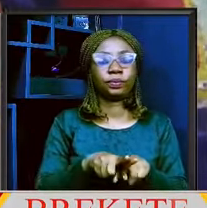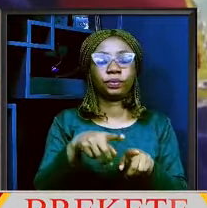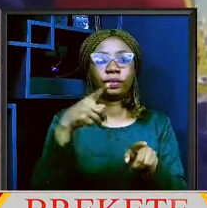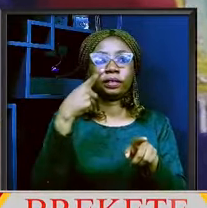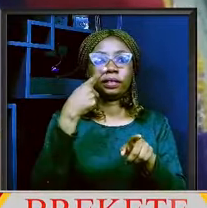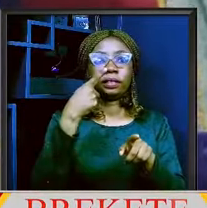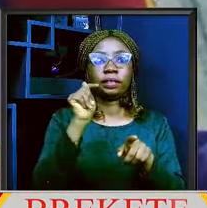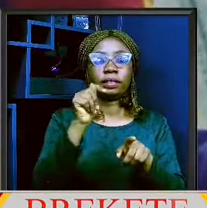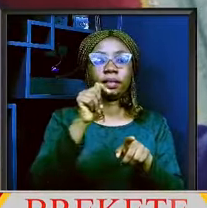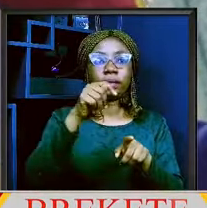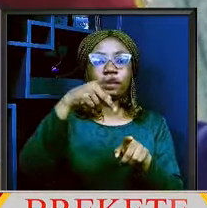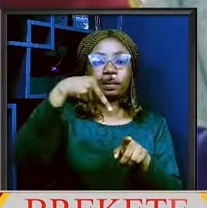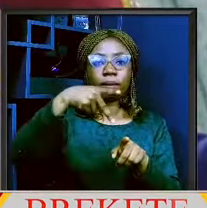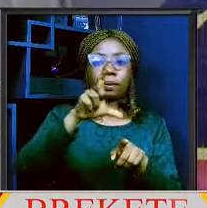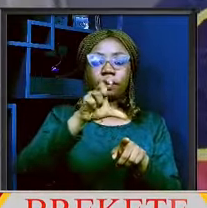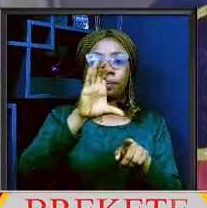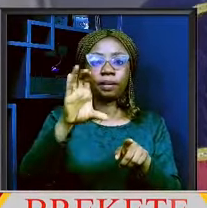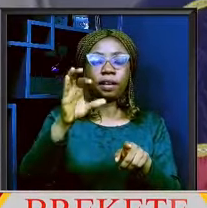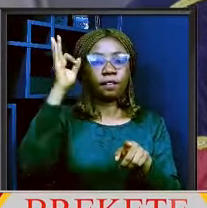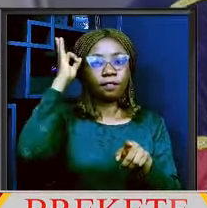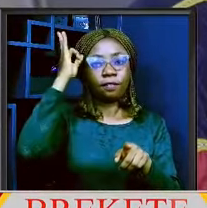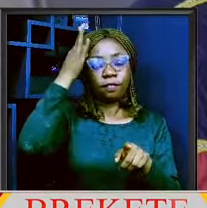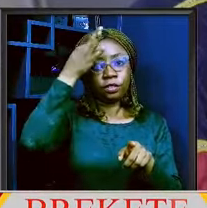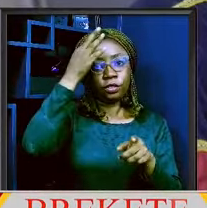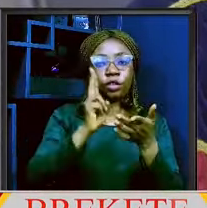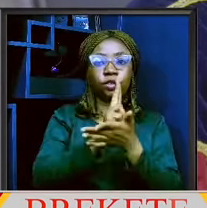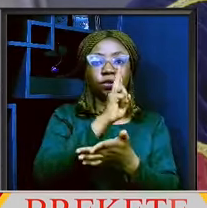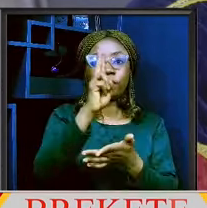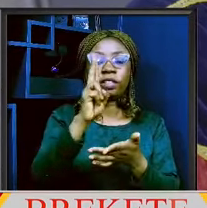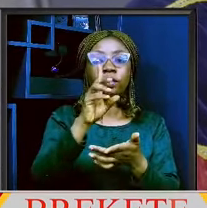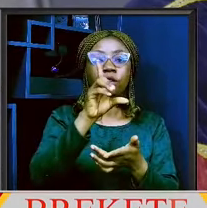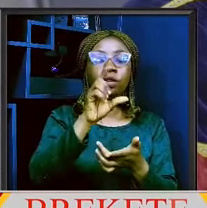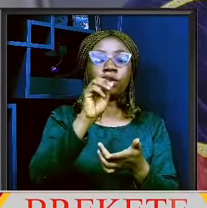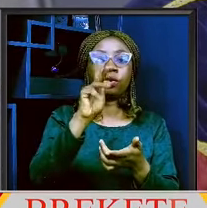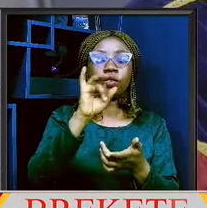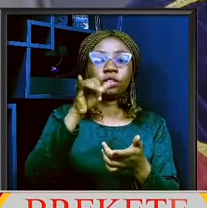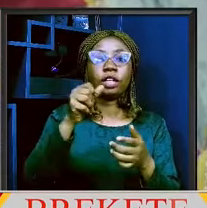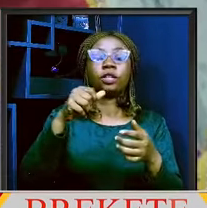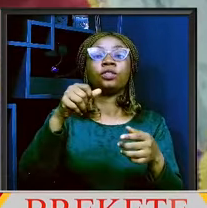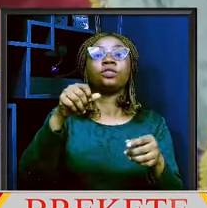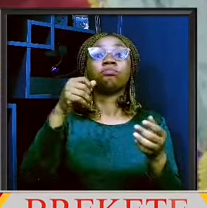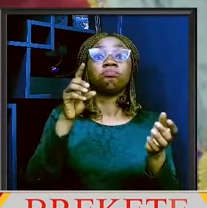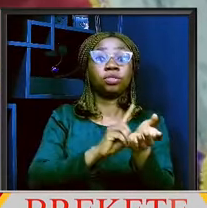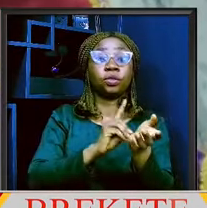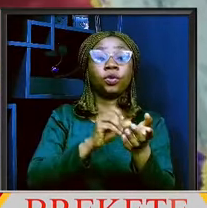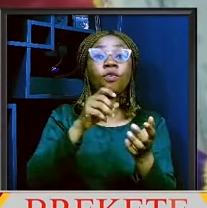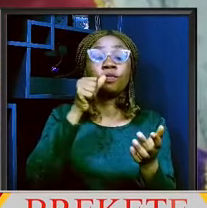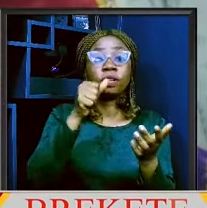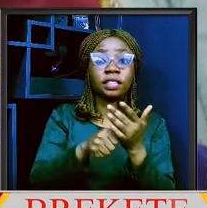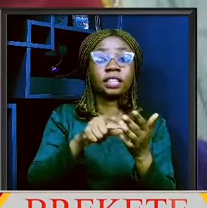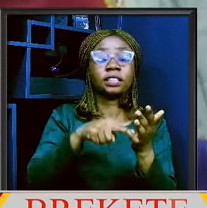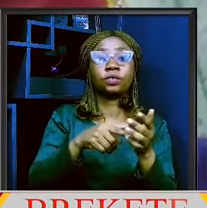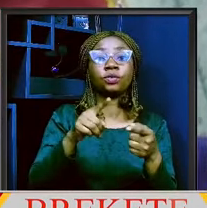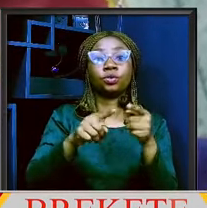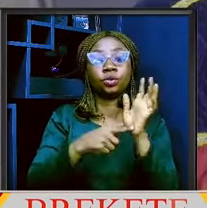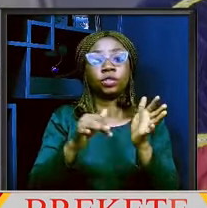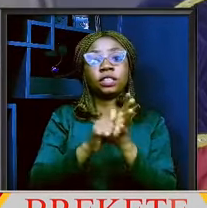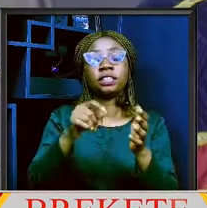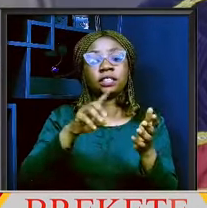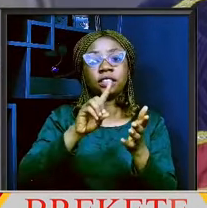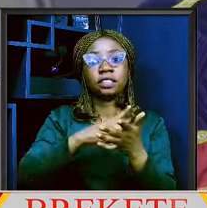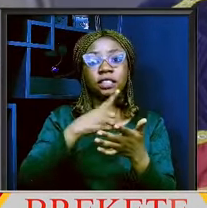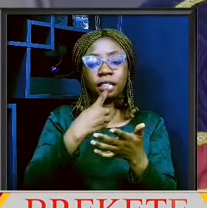the plaque, sir. Federal University Lokoja, Doctor of Letters. This is to certify that this degree has been